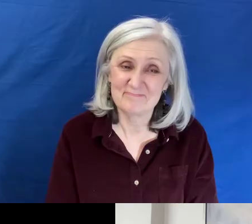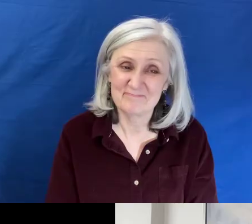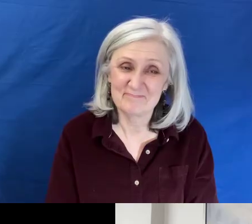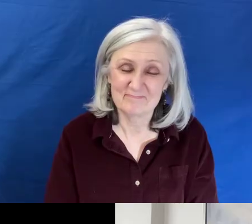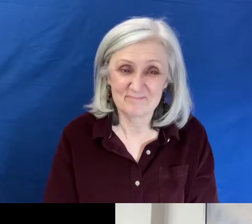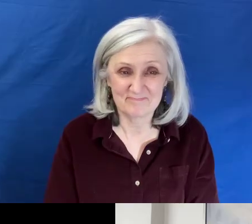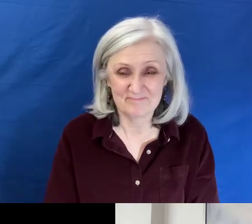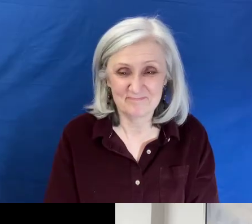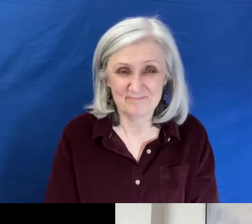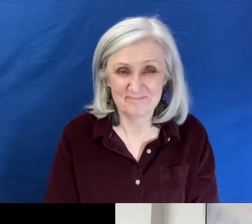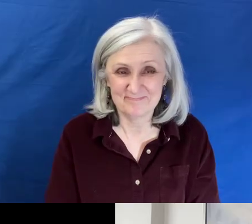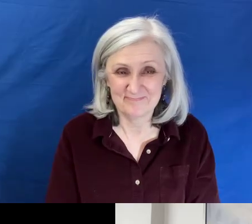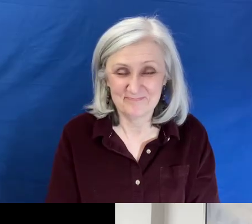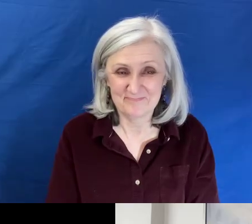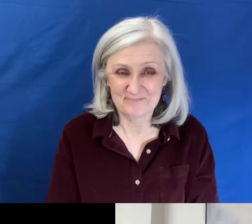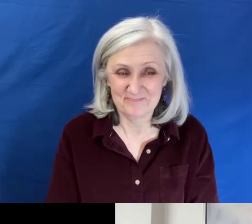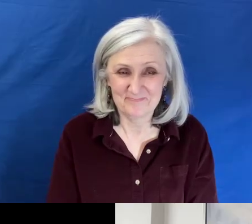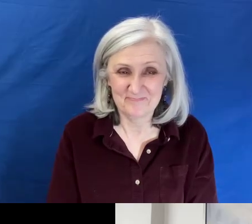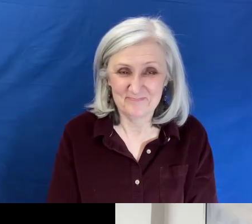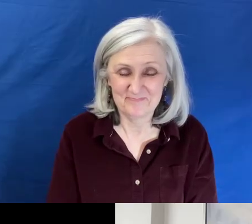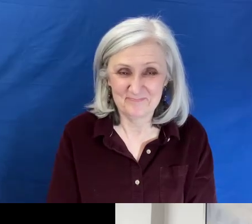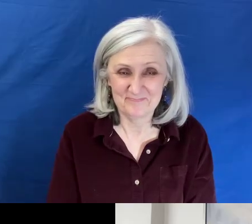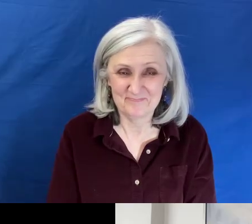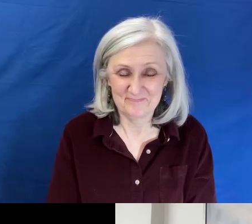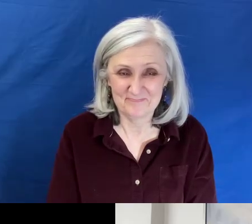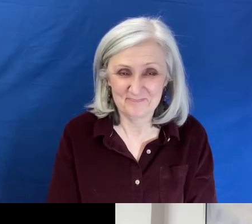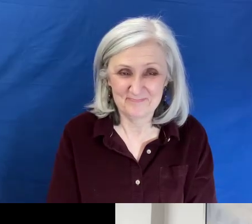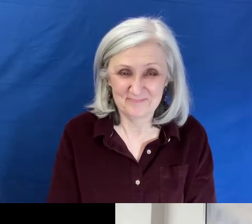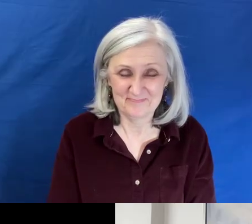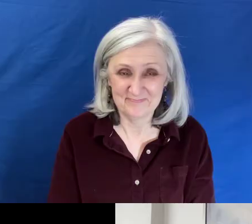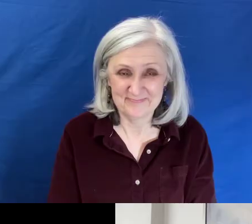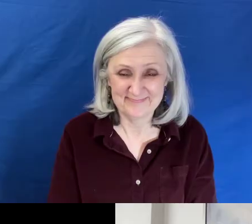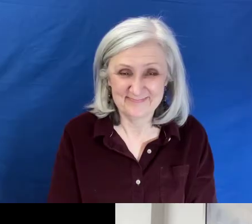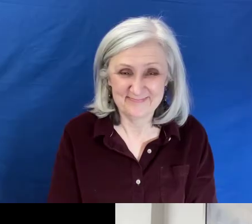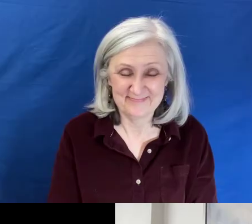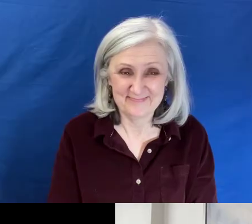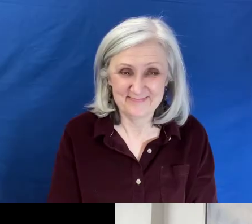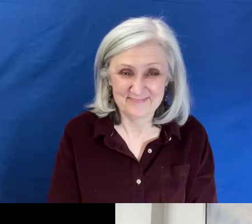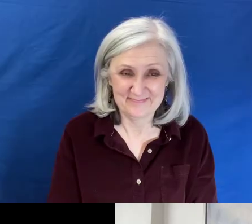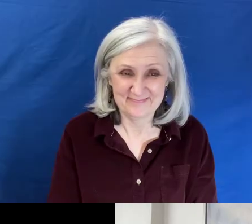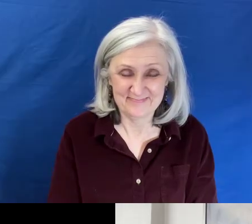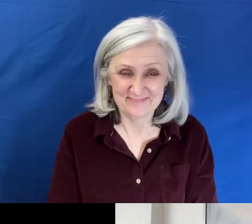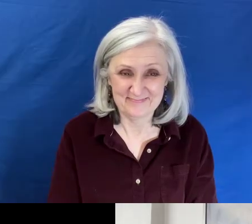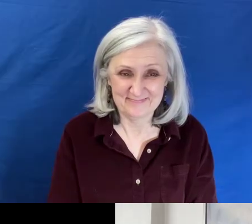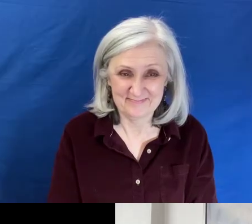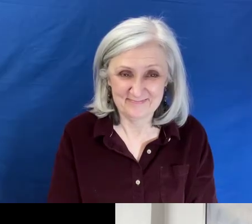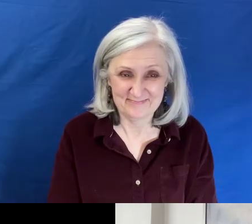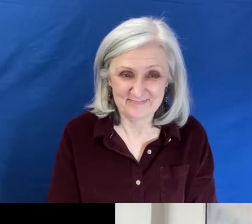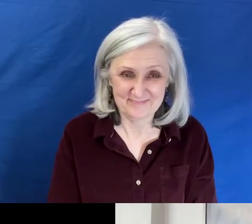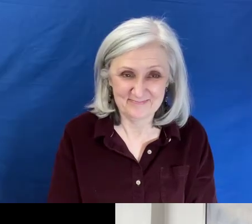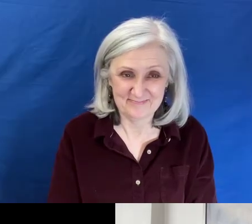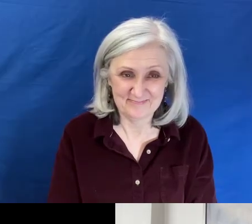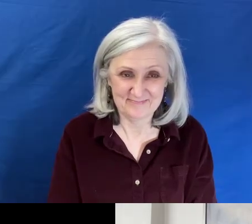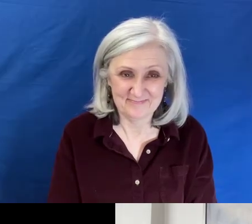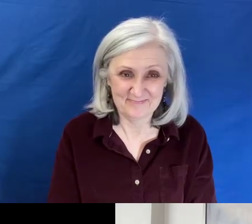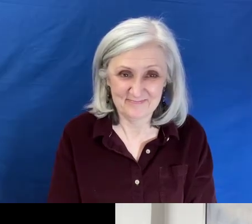Fletcher. I'm gonna have to tell you my favorite part, my favorite moment between the two of you is when he was sitting in the cafe for lunch or something. And Nora